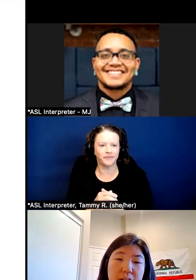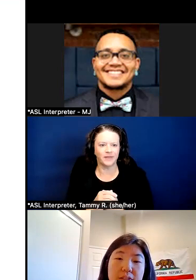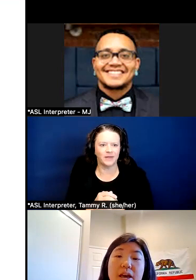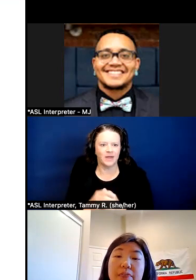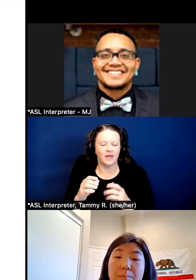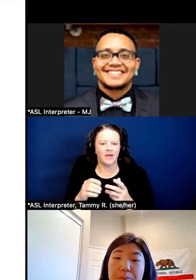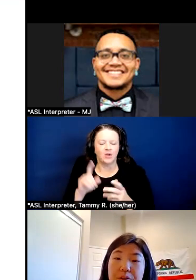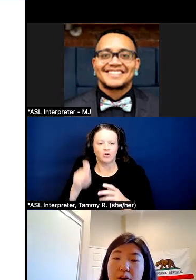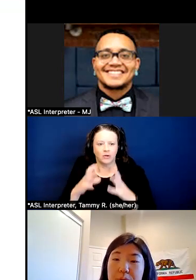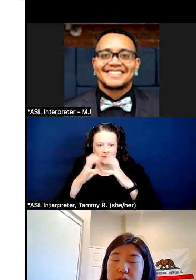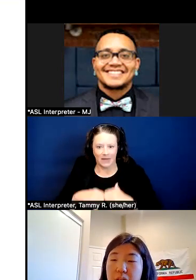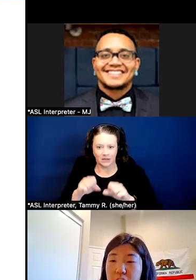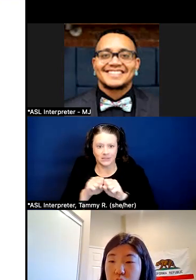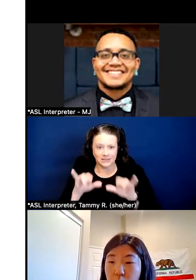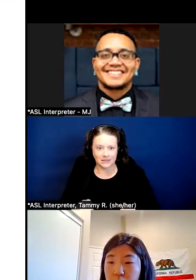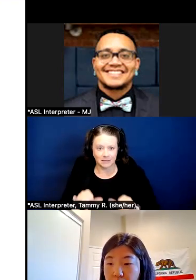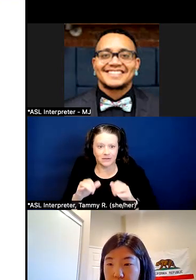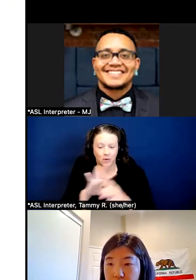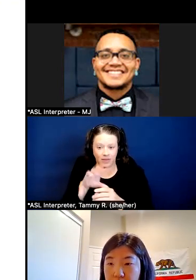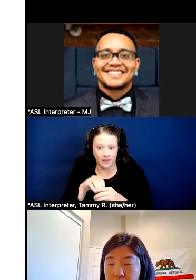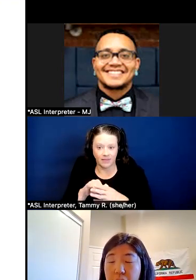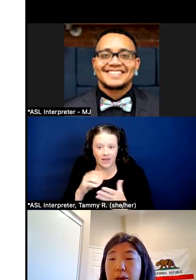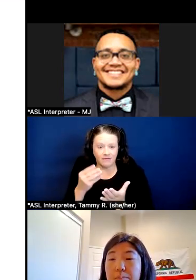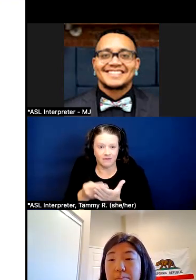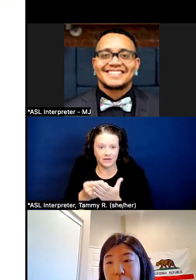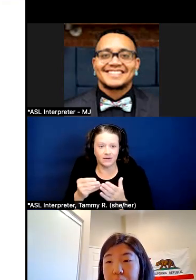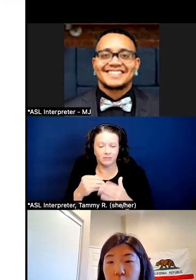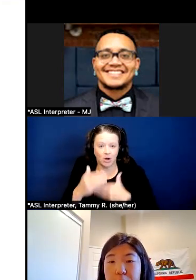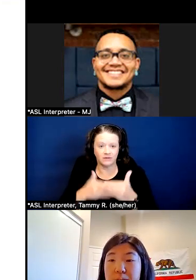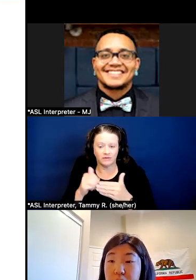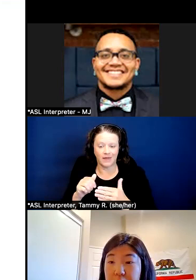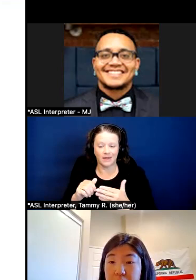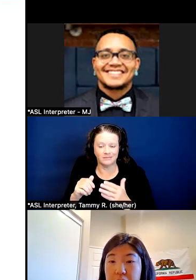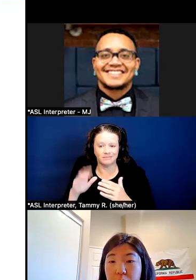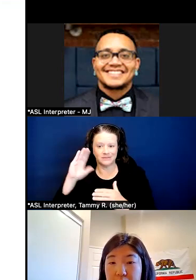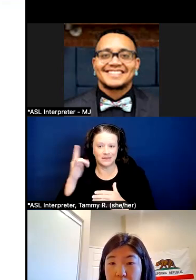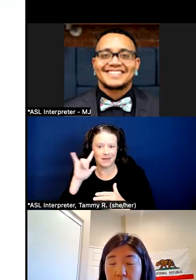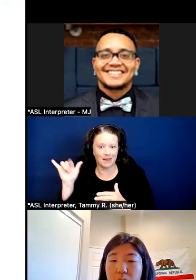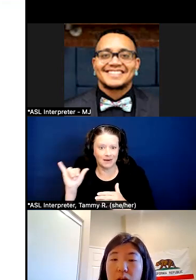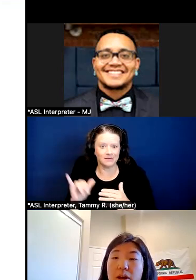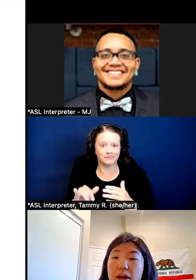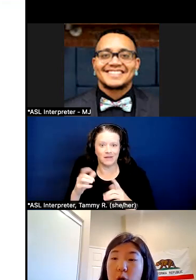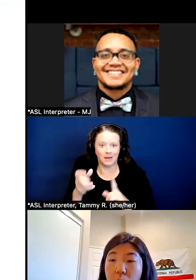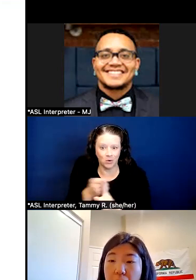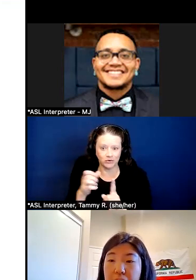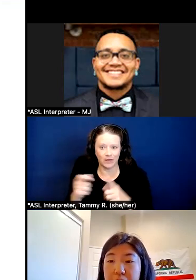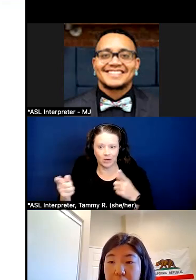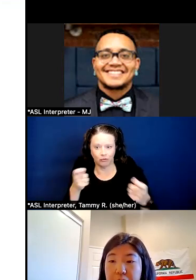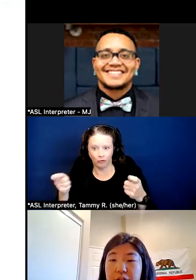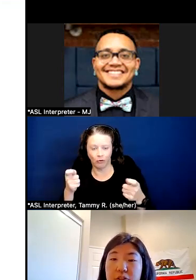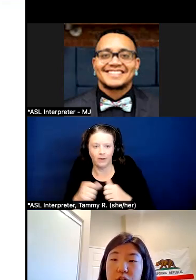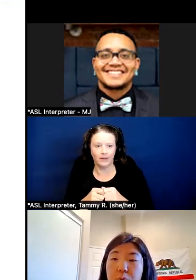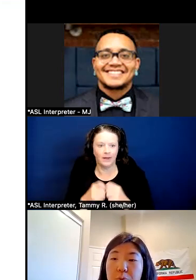funding process that mirror abuse and control tactics. Many programs and services, for example,